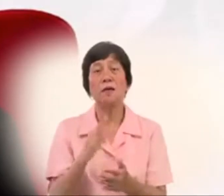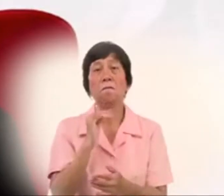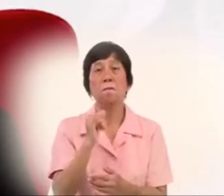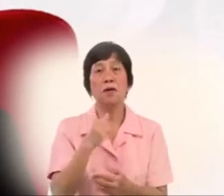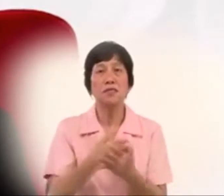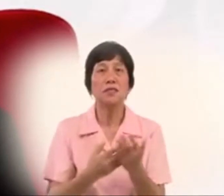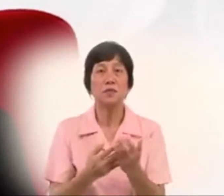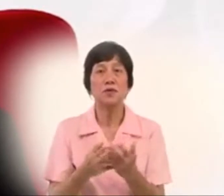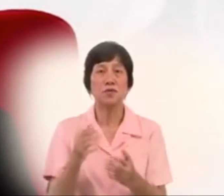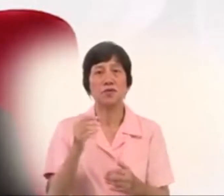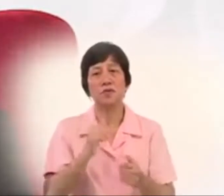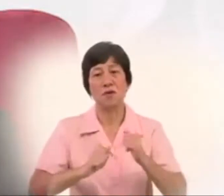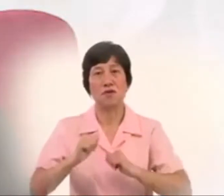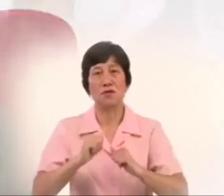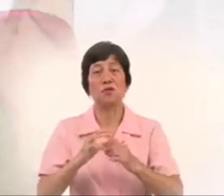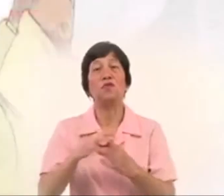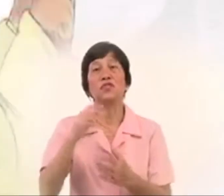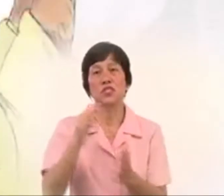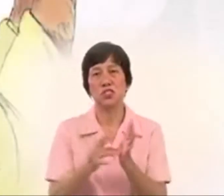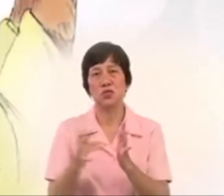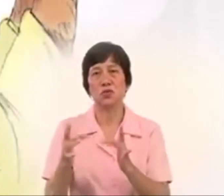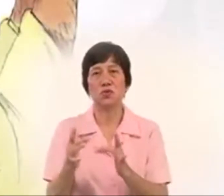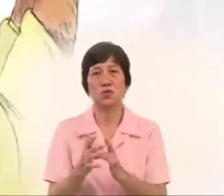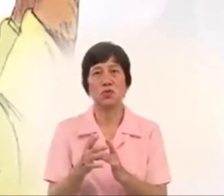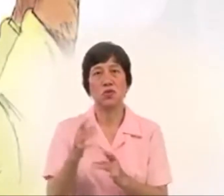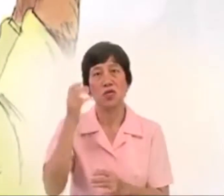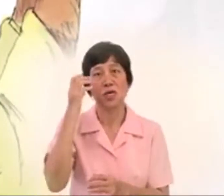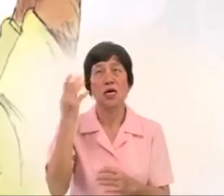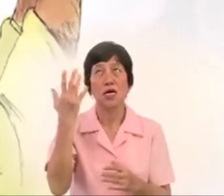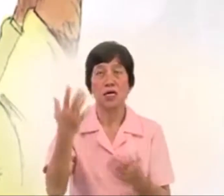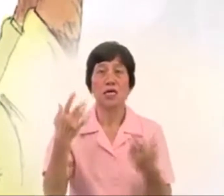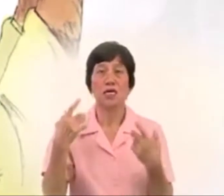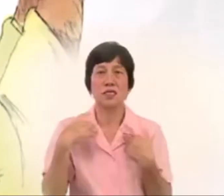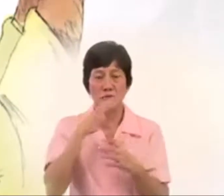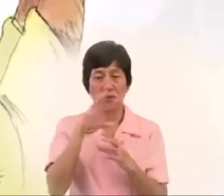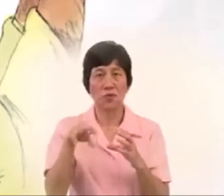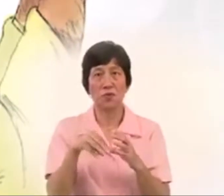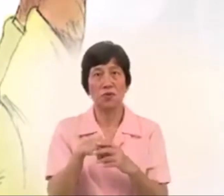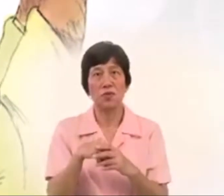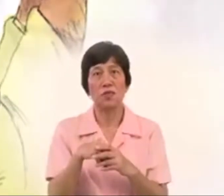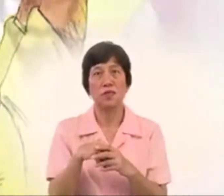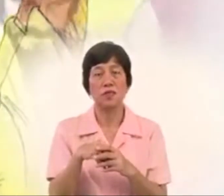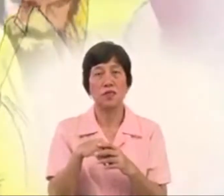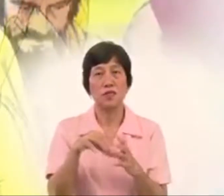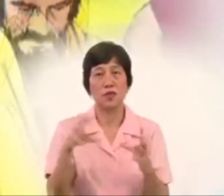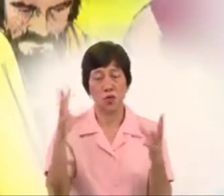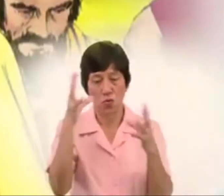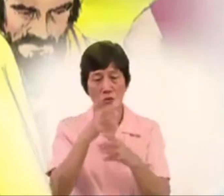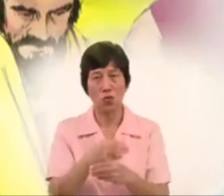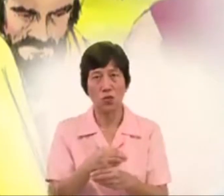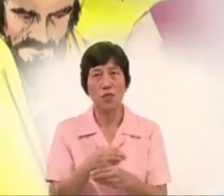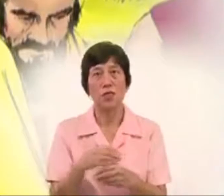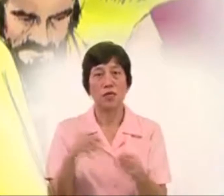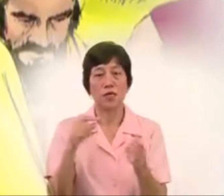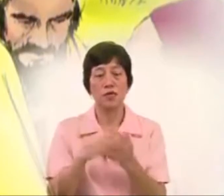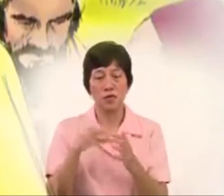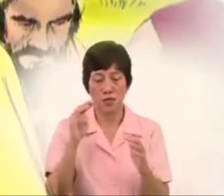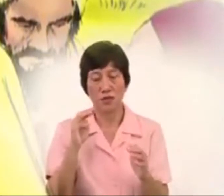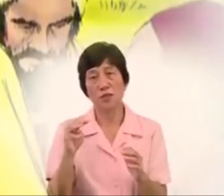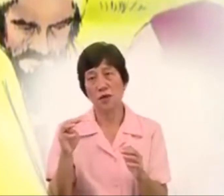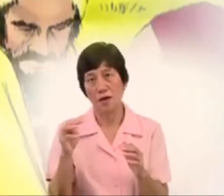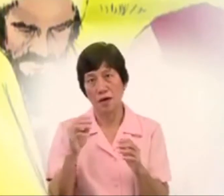of the actuations of Jesus. He had just concluded this miracle of the multiplication